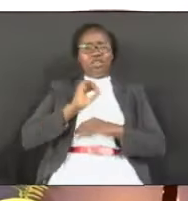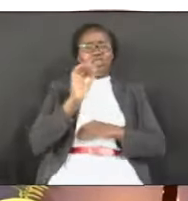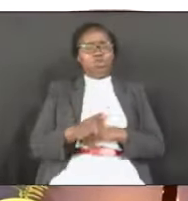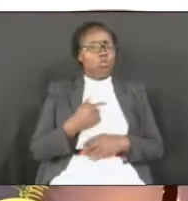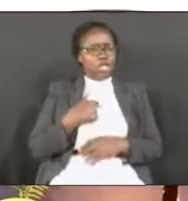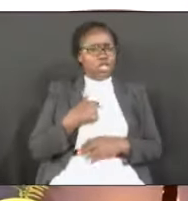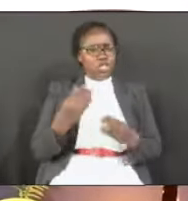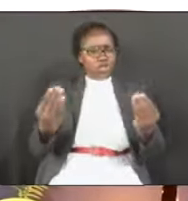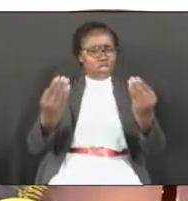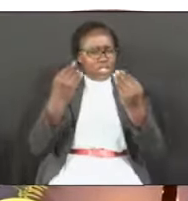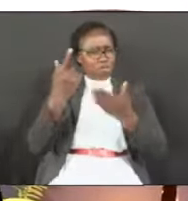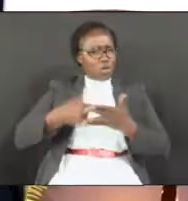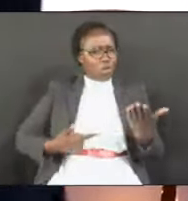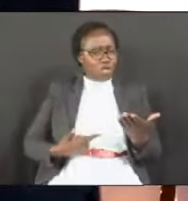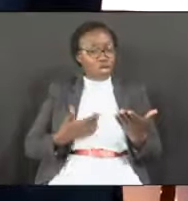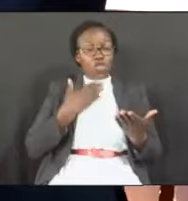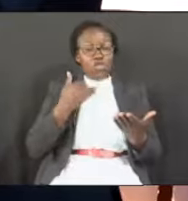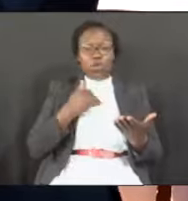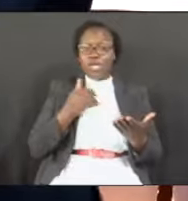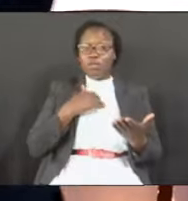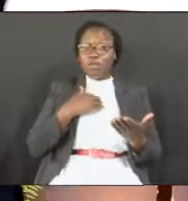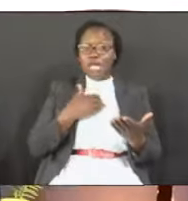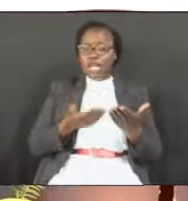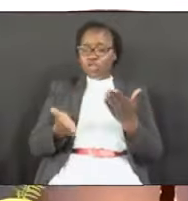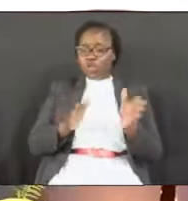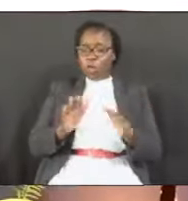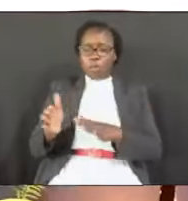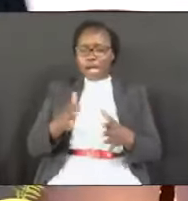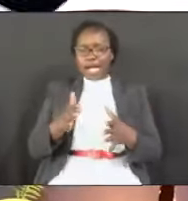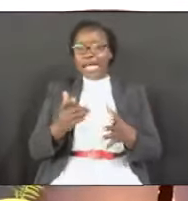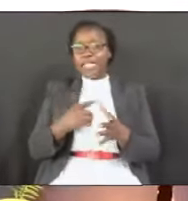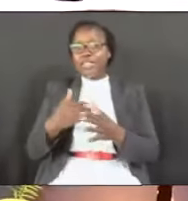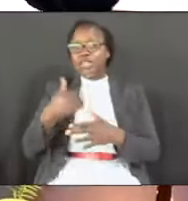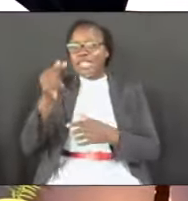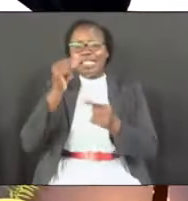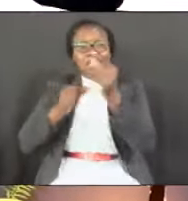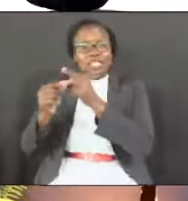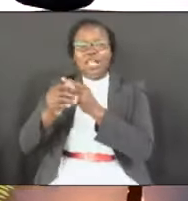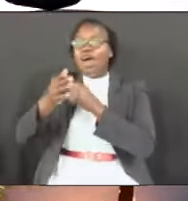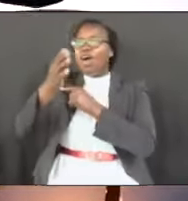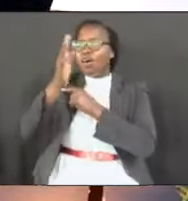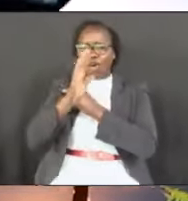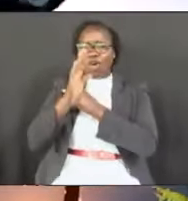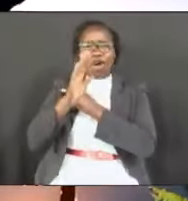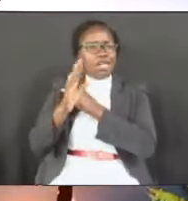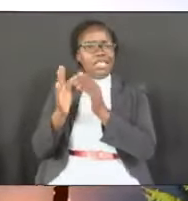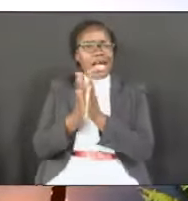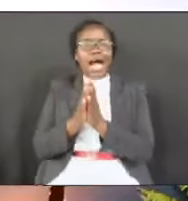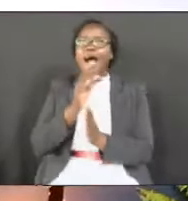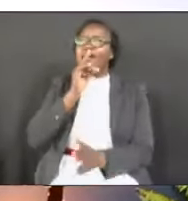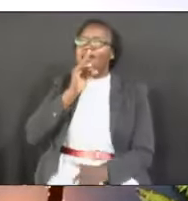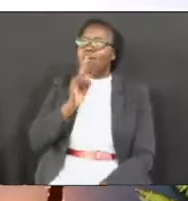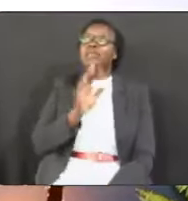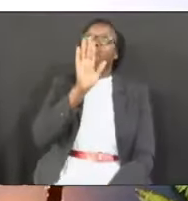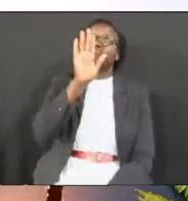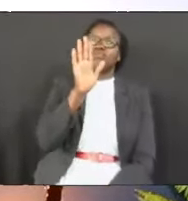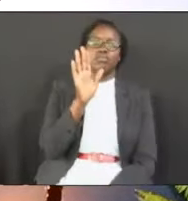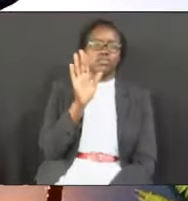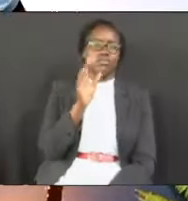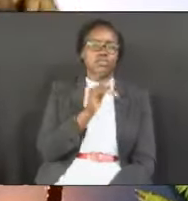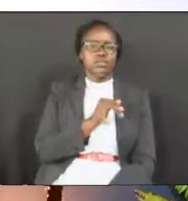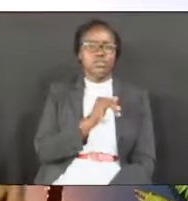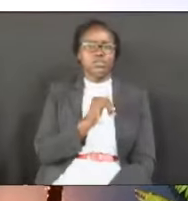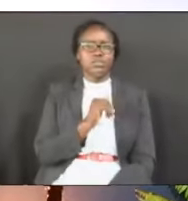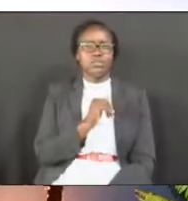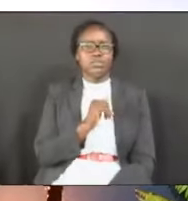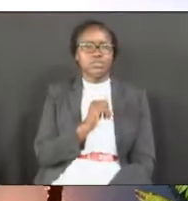are you teaching me? Do you want me to pass this on to the next generation? God, are you out of mind?